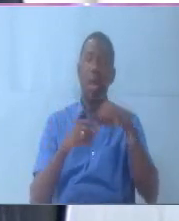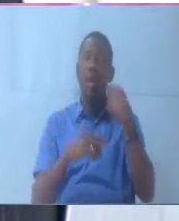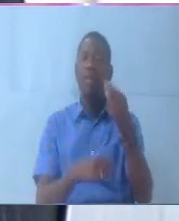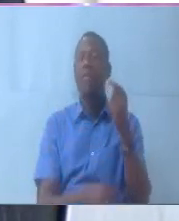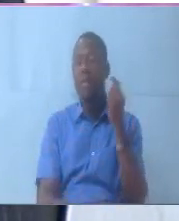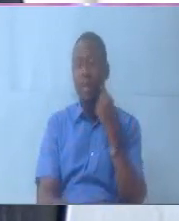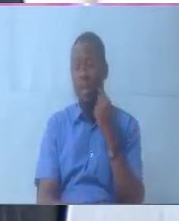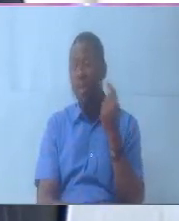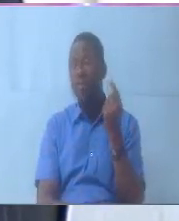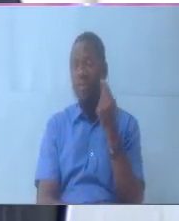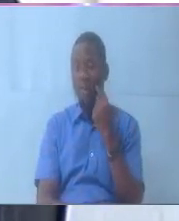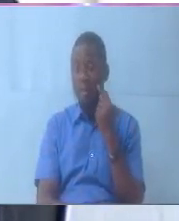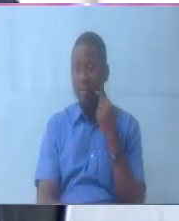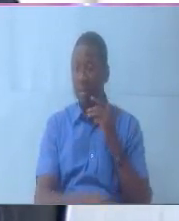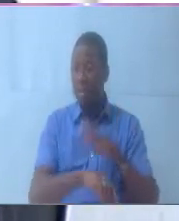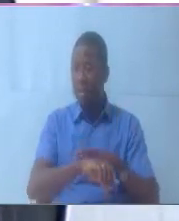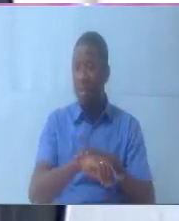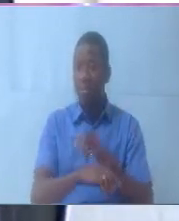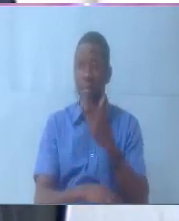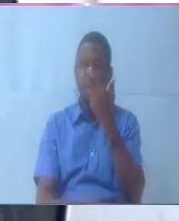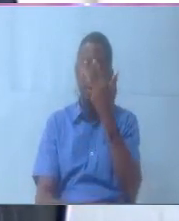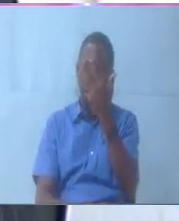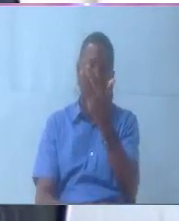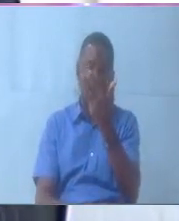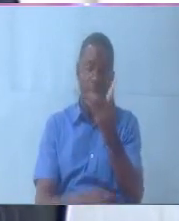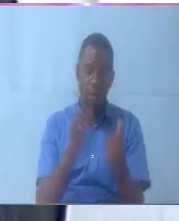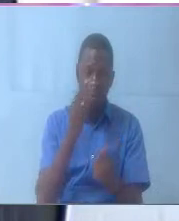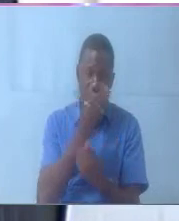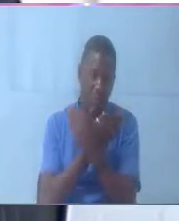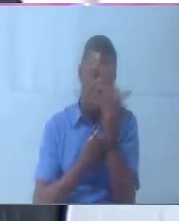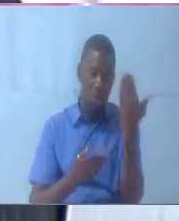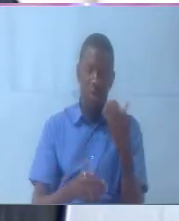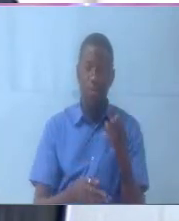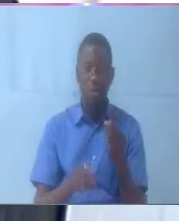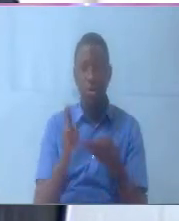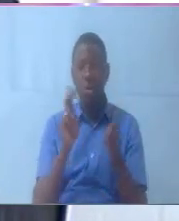day, 9 o'clock, something like that. During